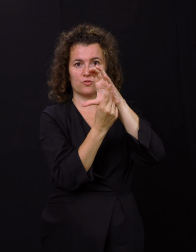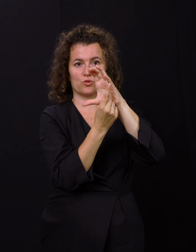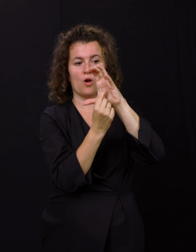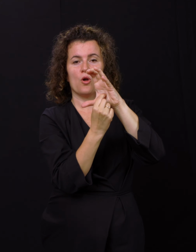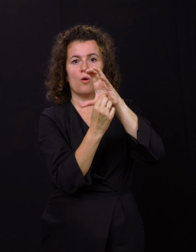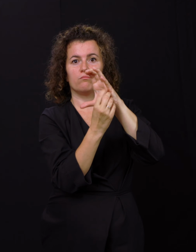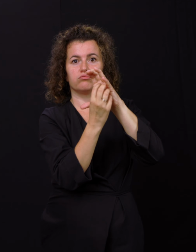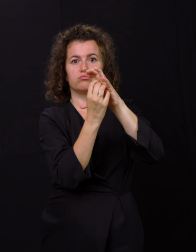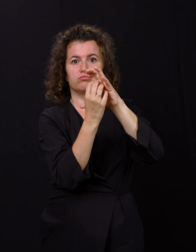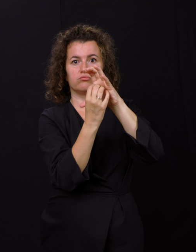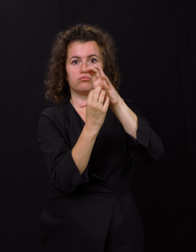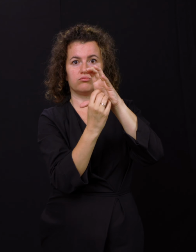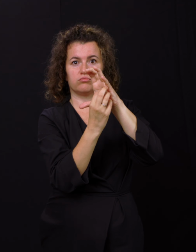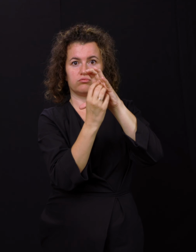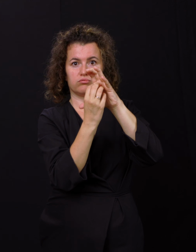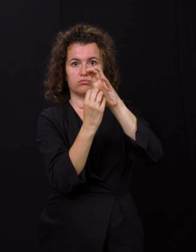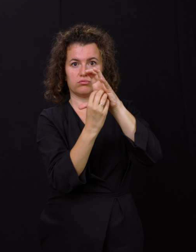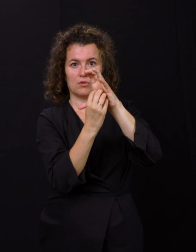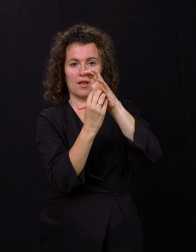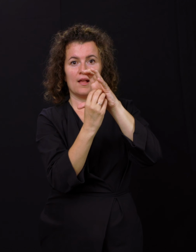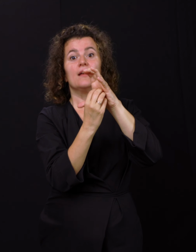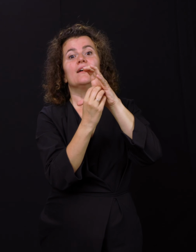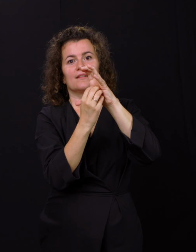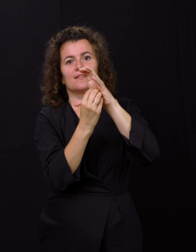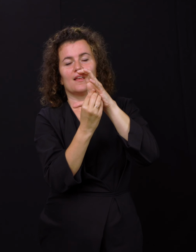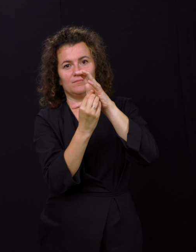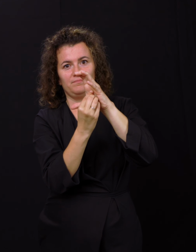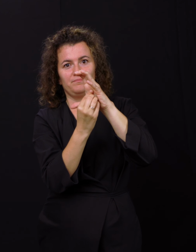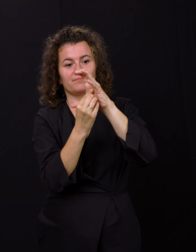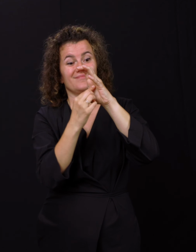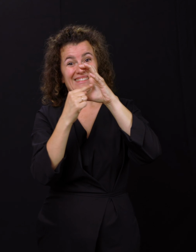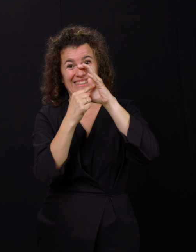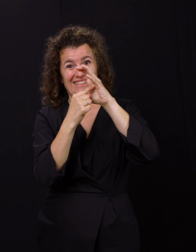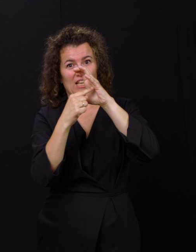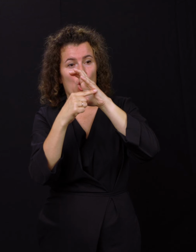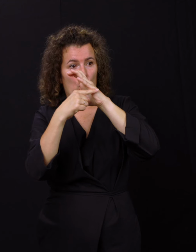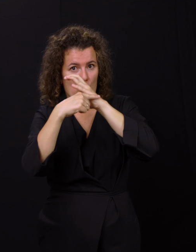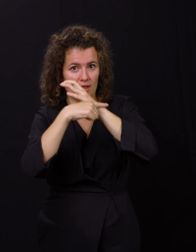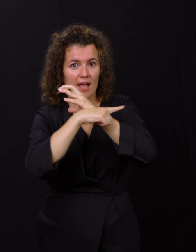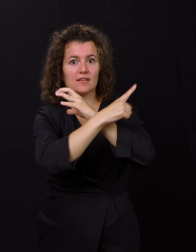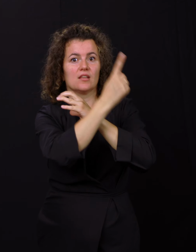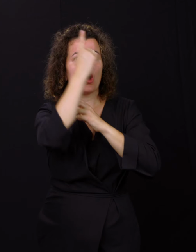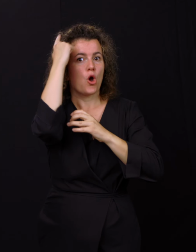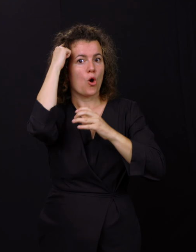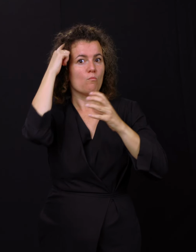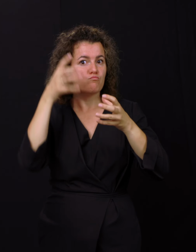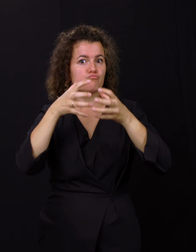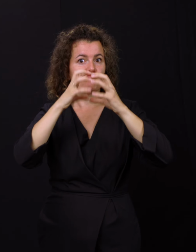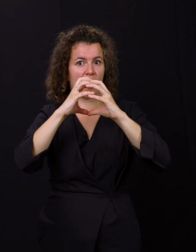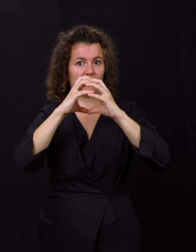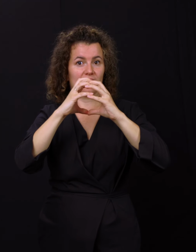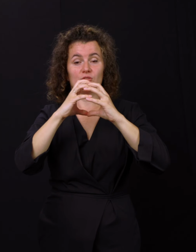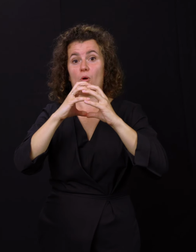which eventually are passed on to cells that connect to the brain and bring the information from the eye to the